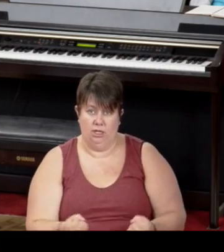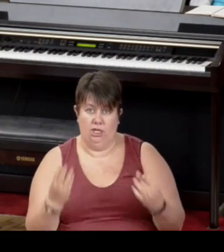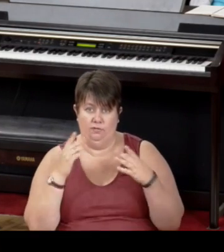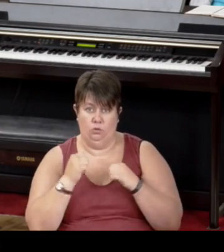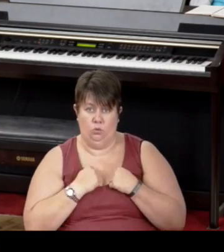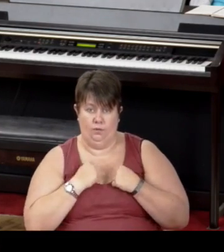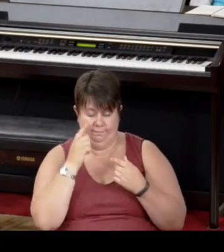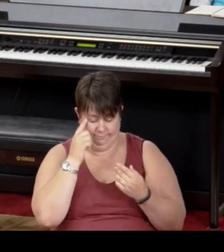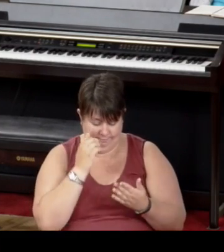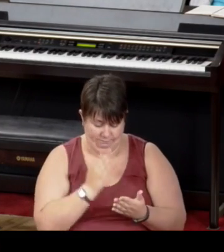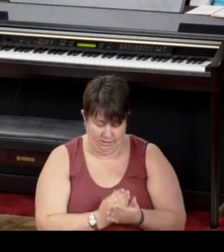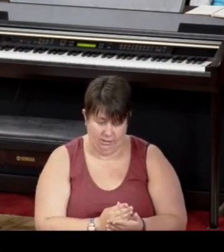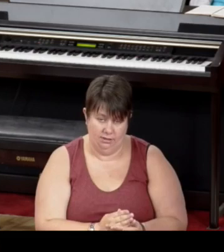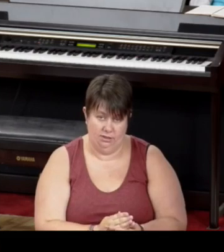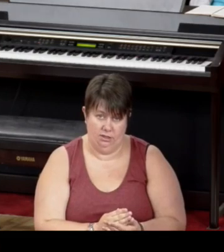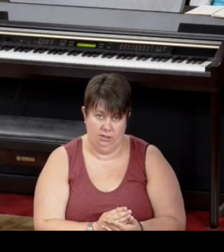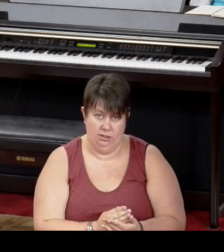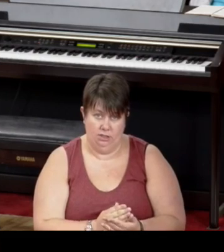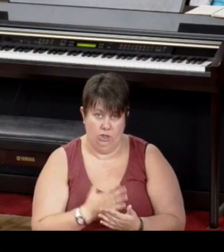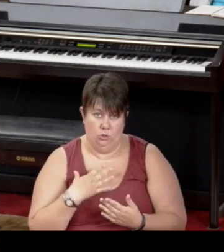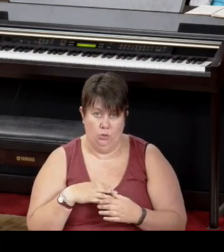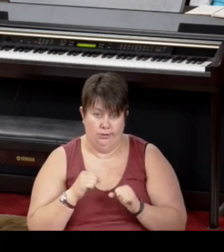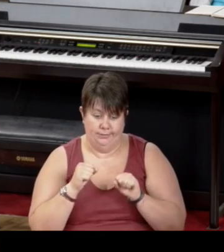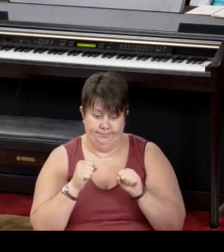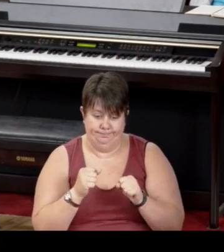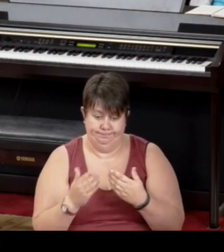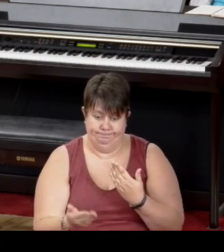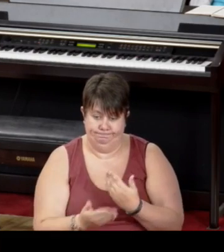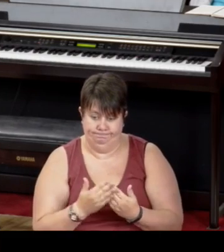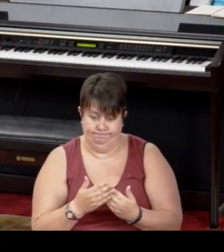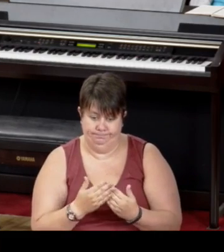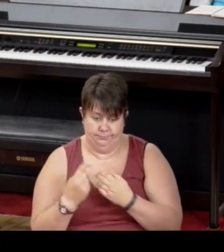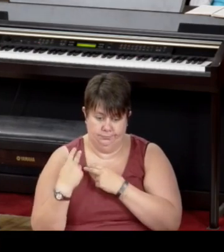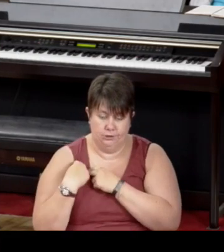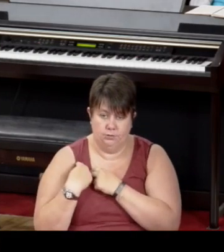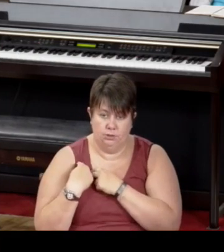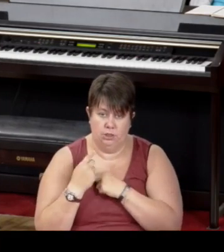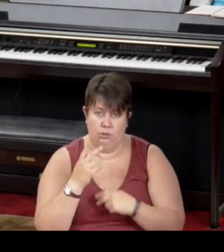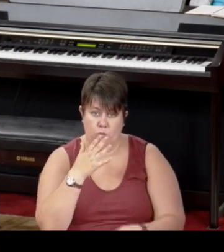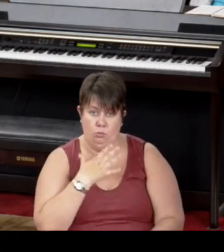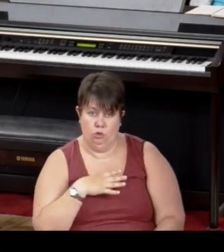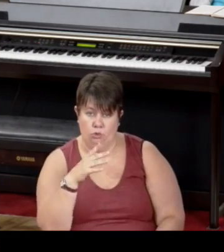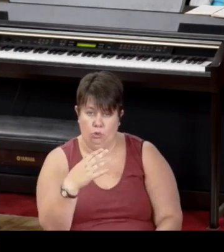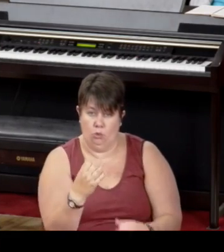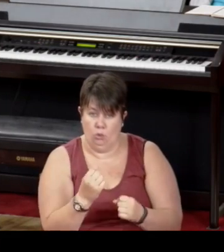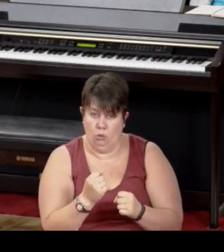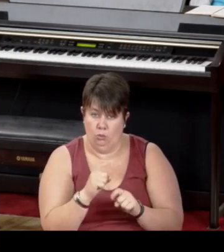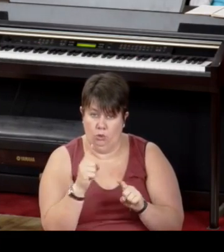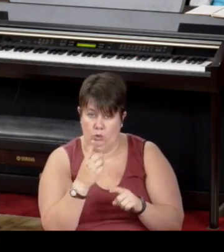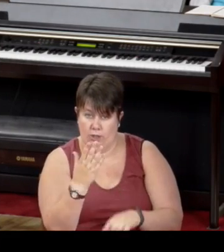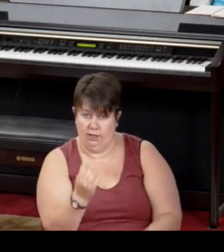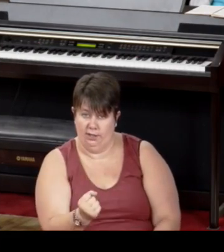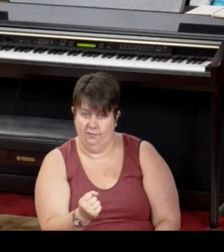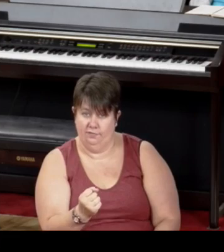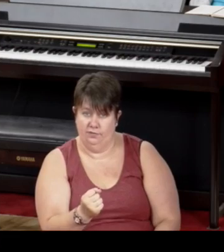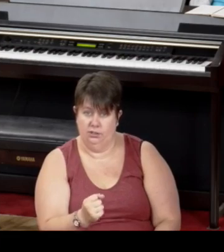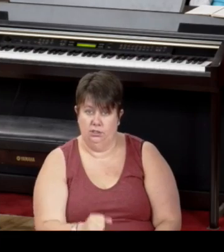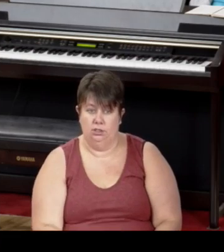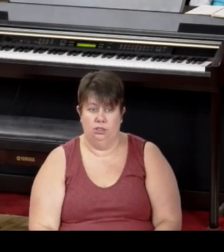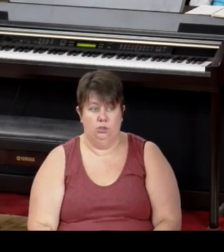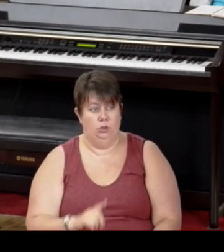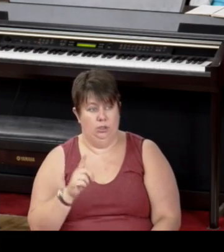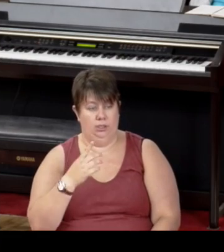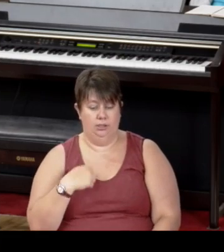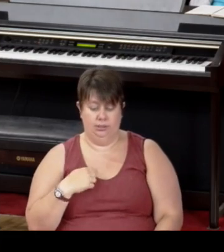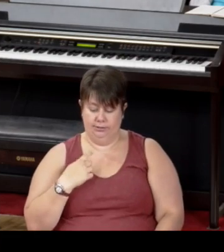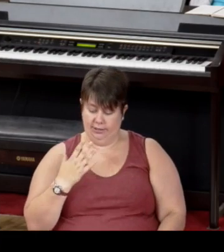not going to add to that burden. But what I am asking you to do is to hold on to what you have until I come. And what they had was faith